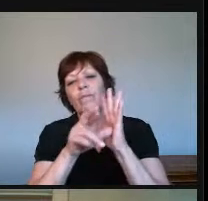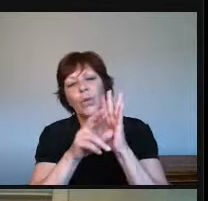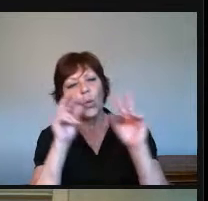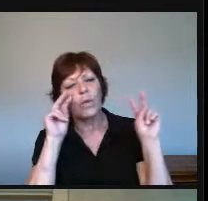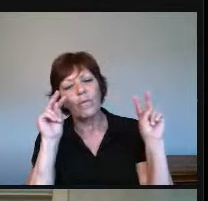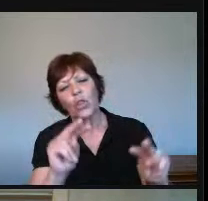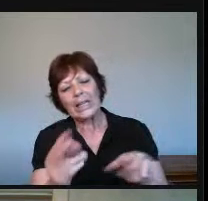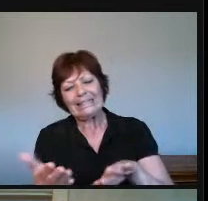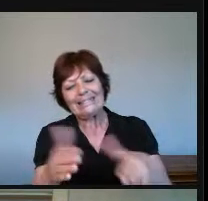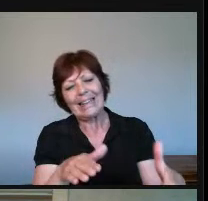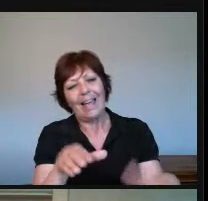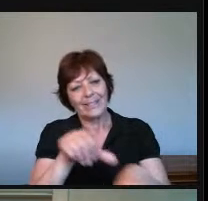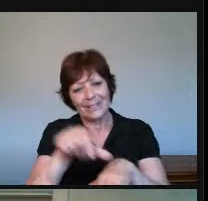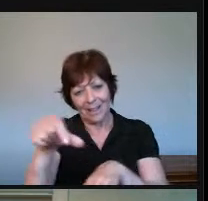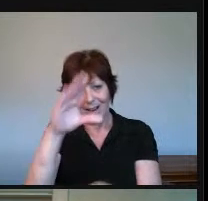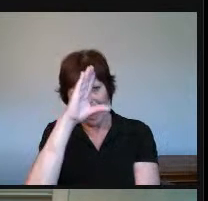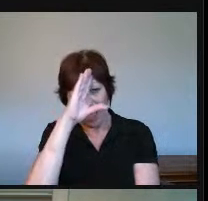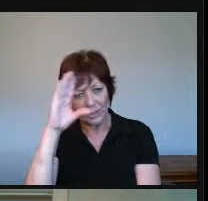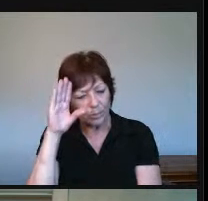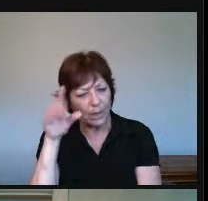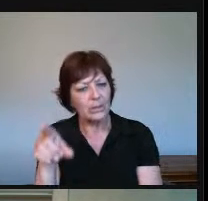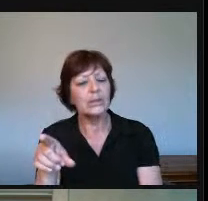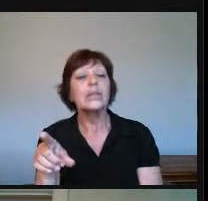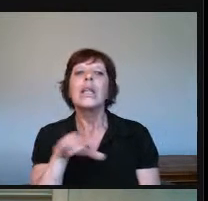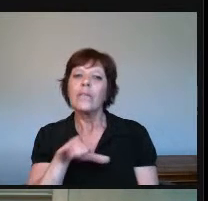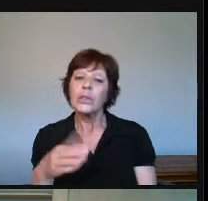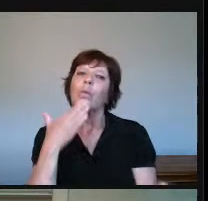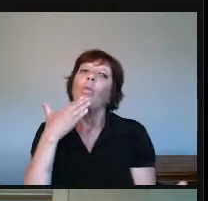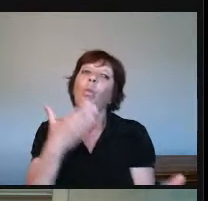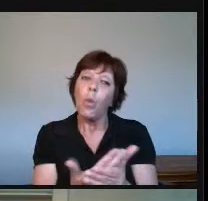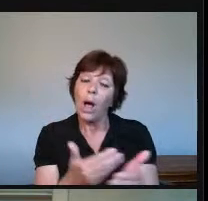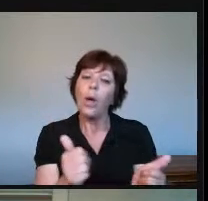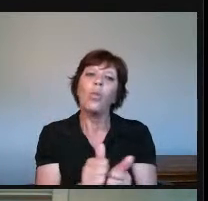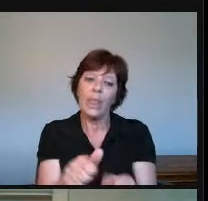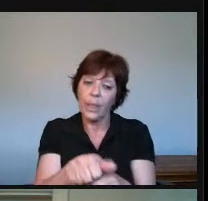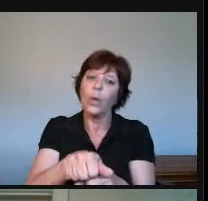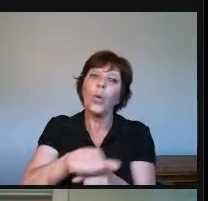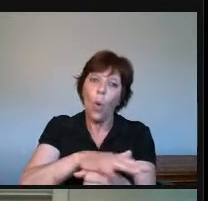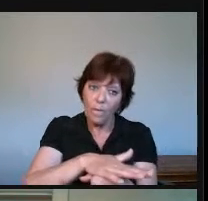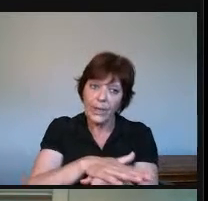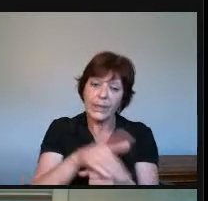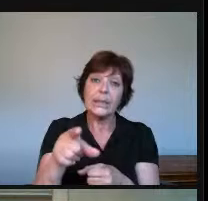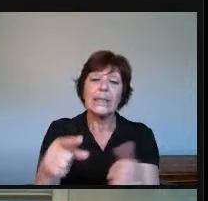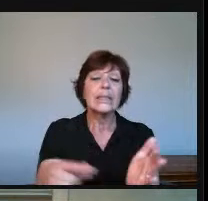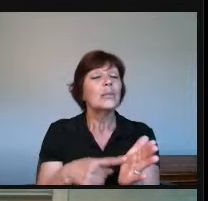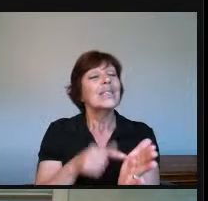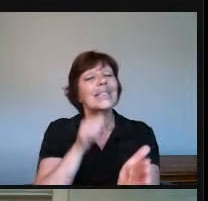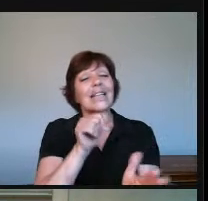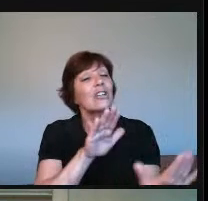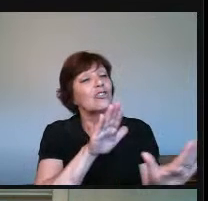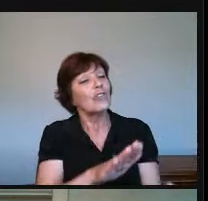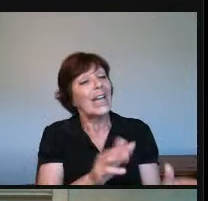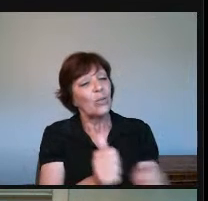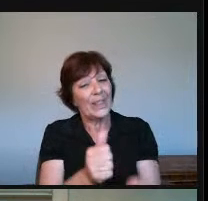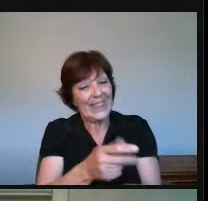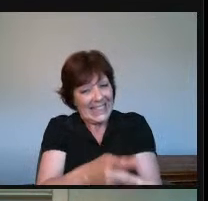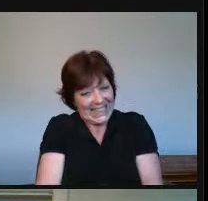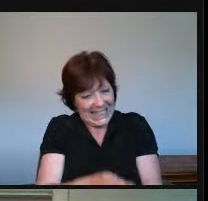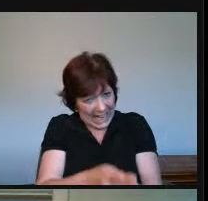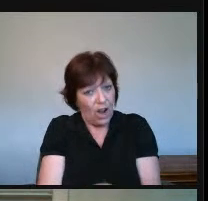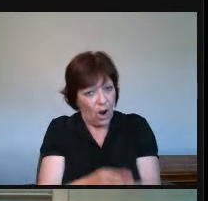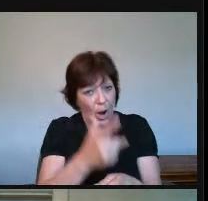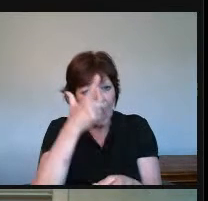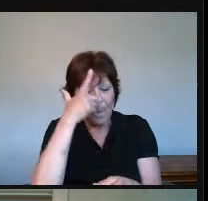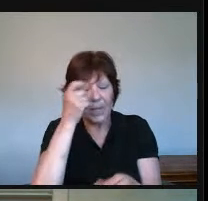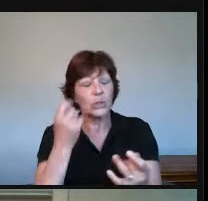at deaths at hospitals. They've done really well with the COVID. Sometimes they have not done so well with some of the care, I think partly because they've